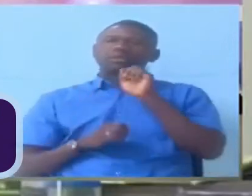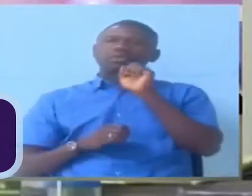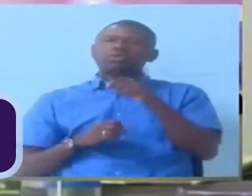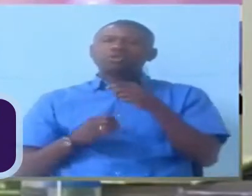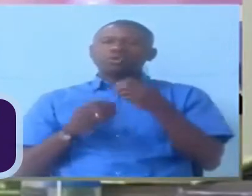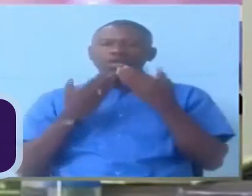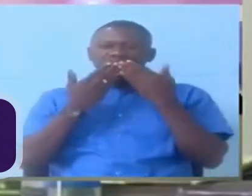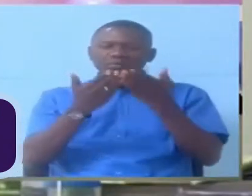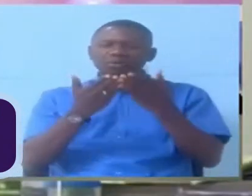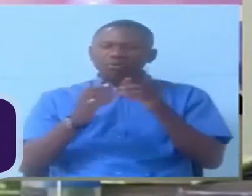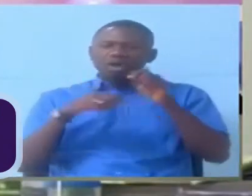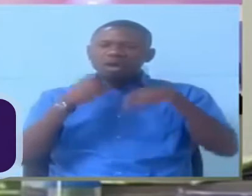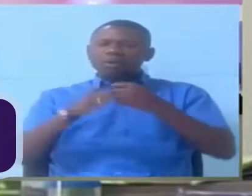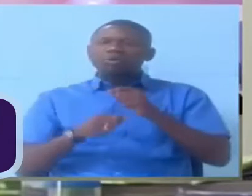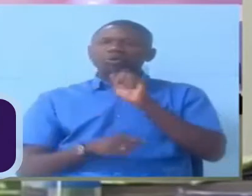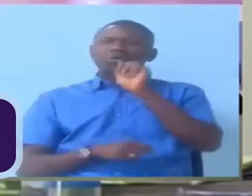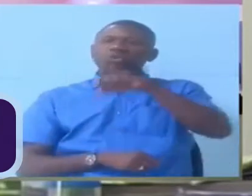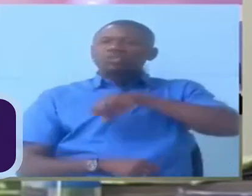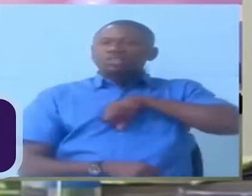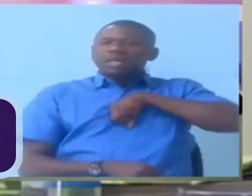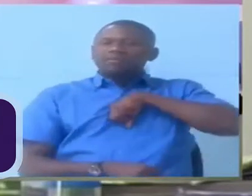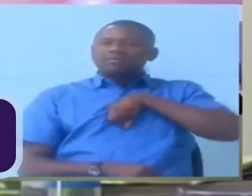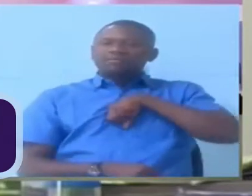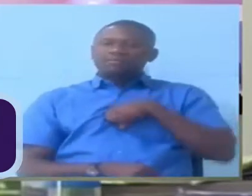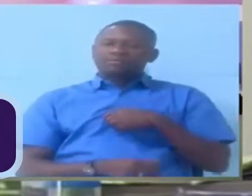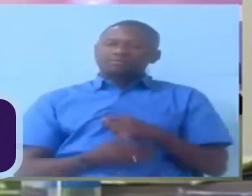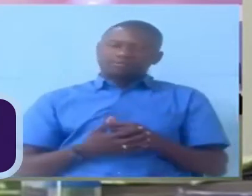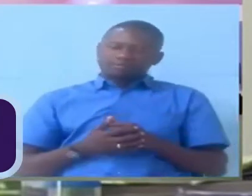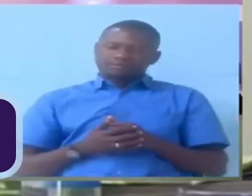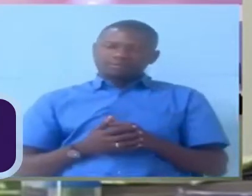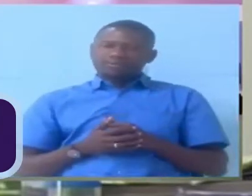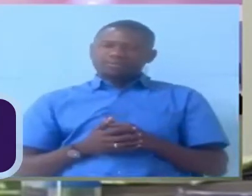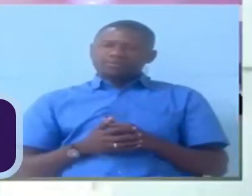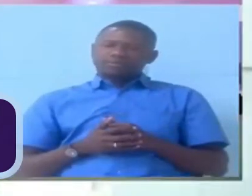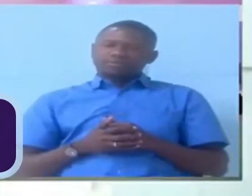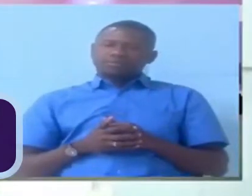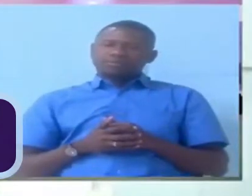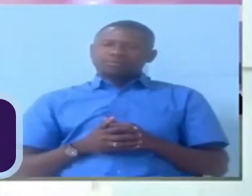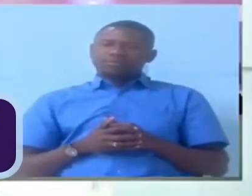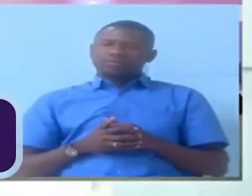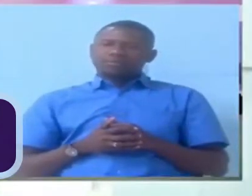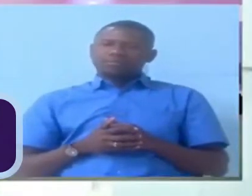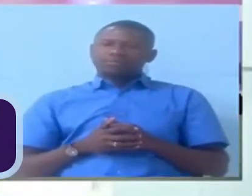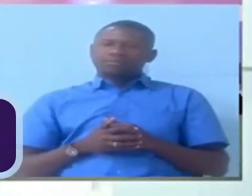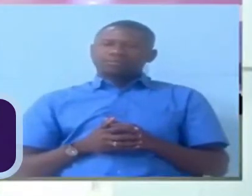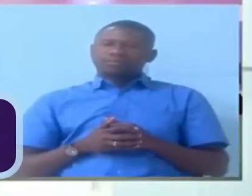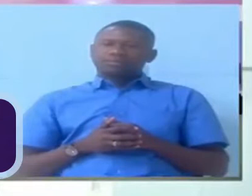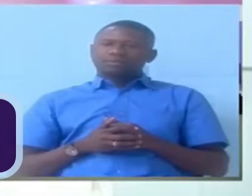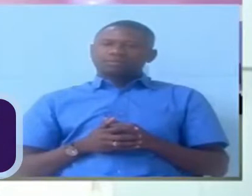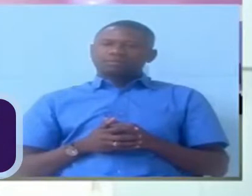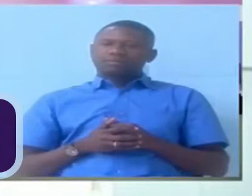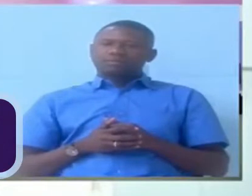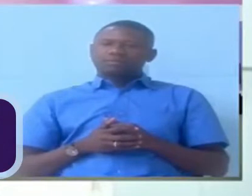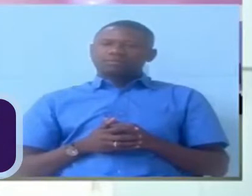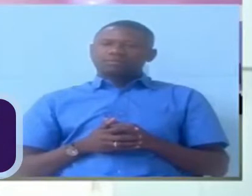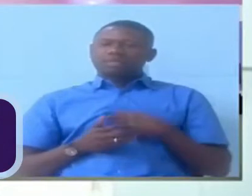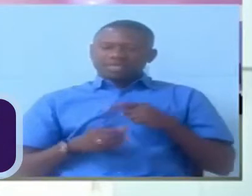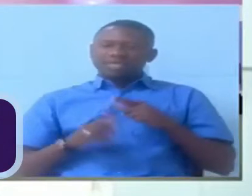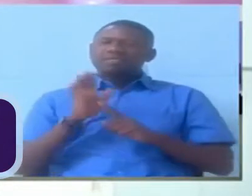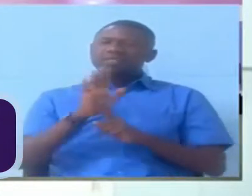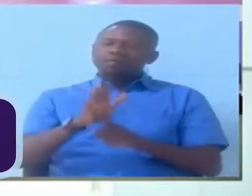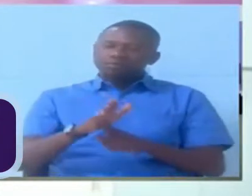have been confronted with these allegations? And that you